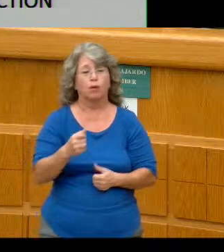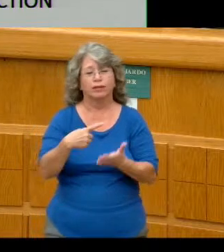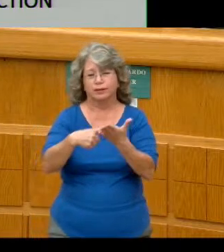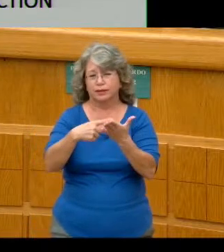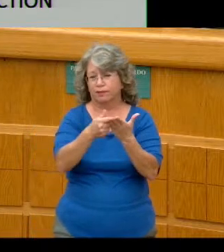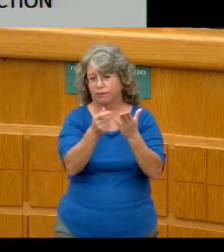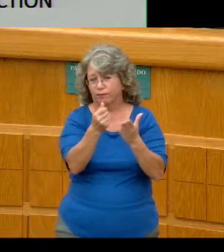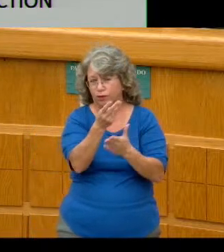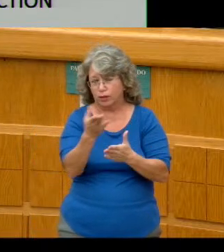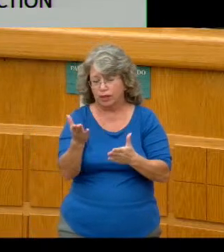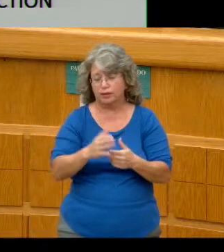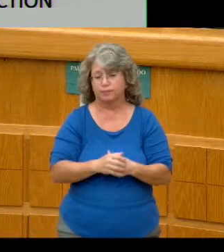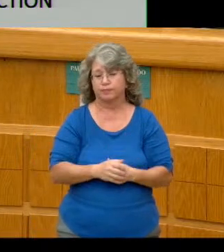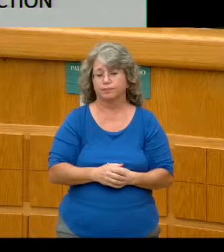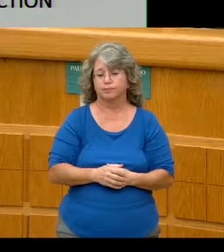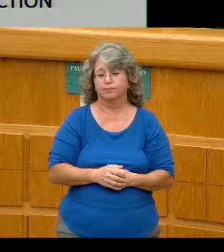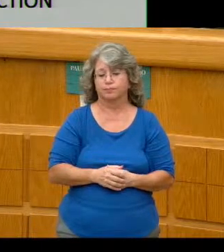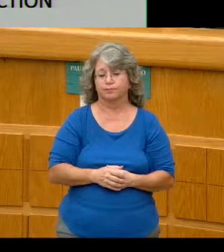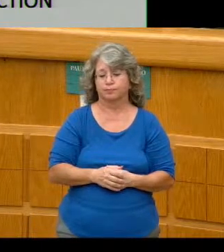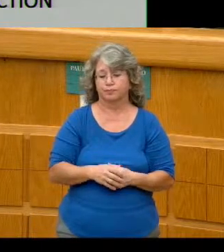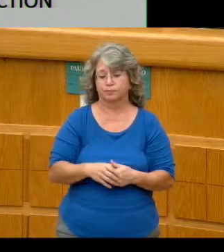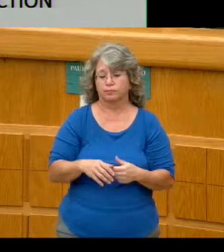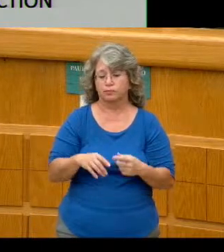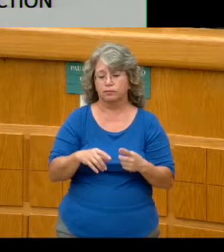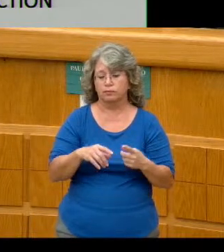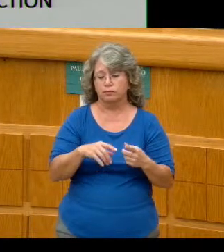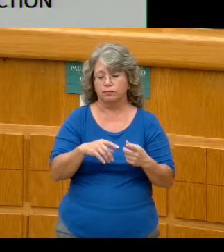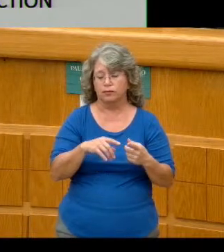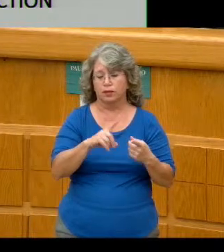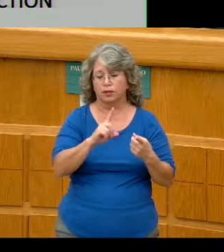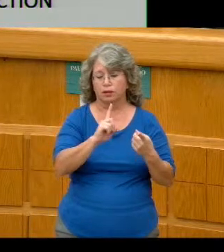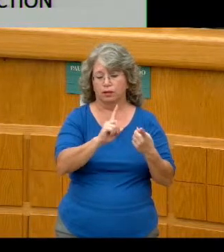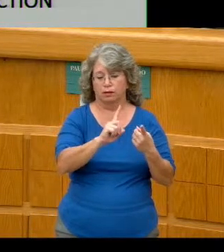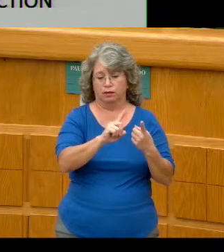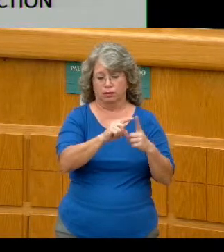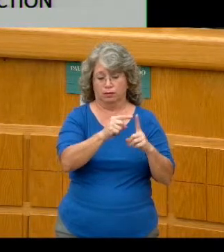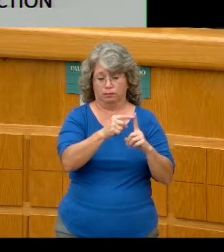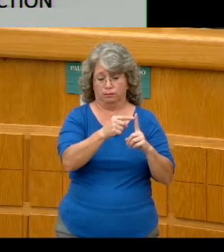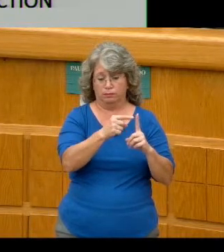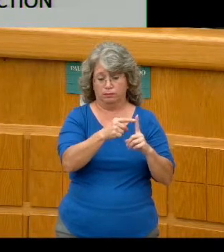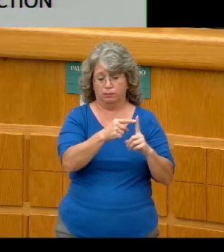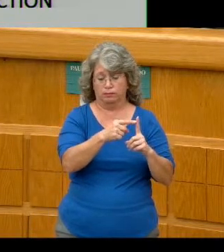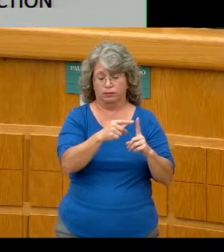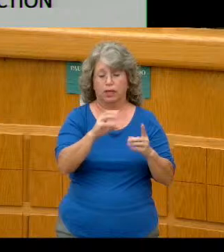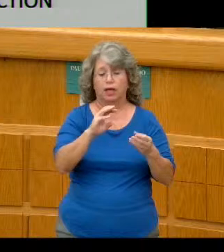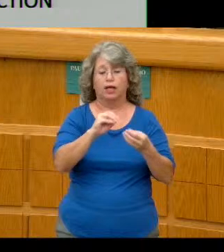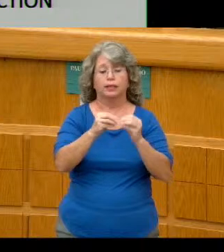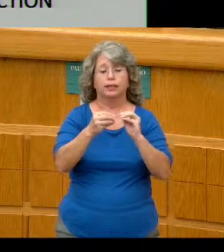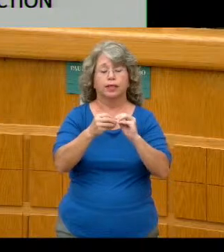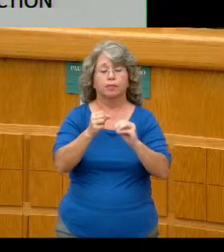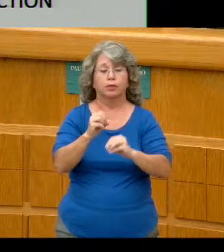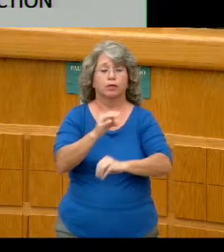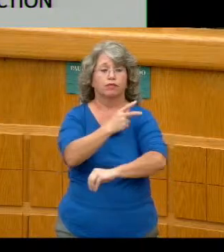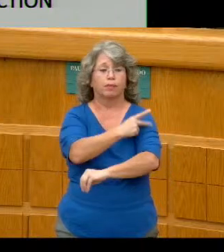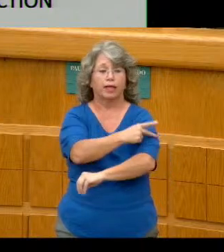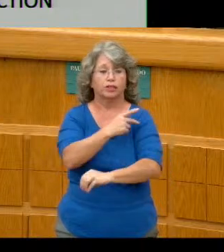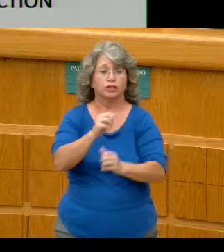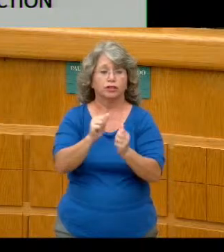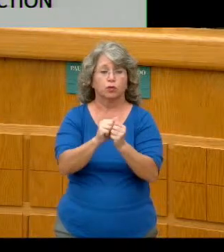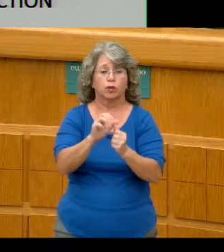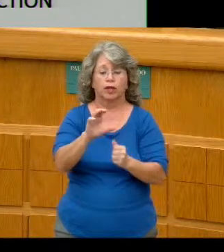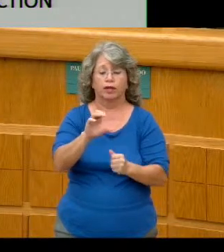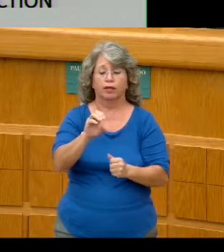one is that this data on the number of patients with COVID, it changes hourly, and I'm sure